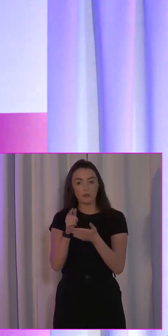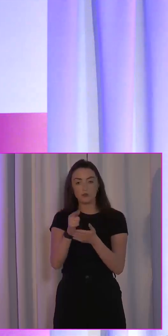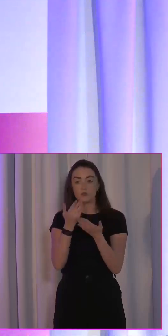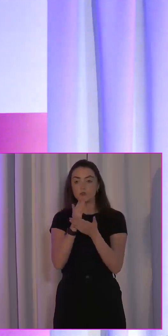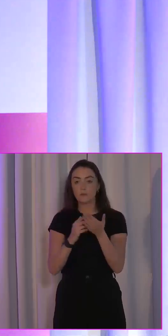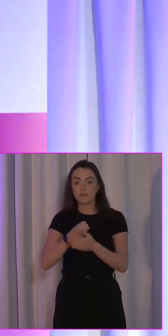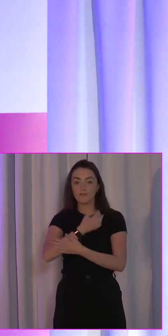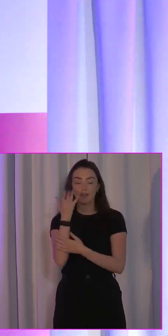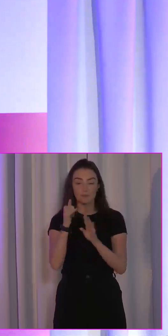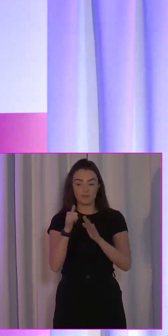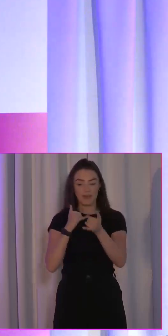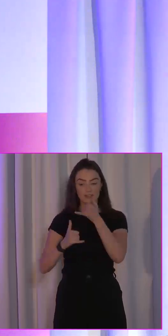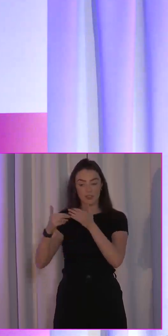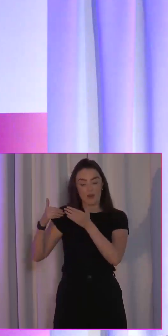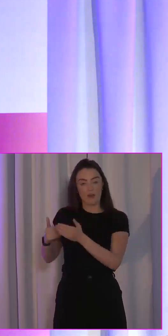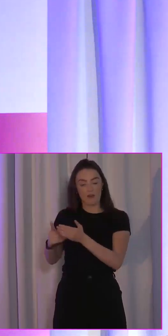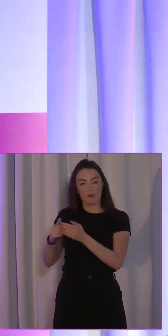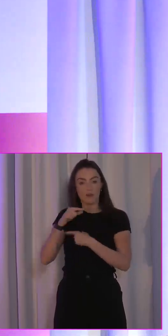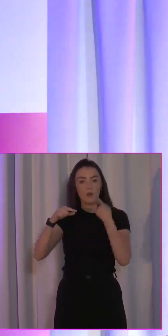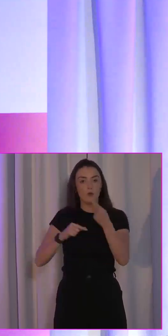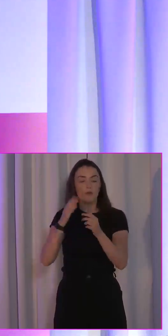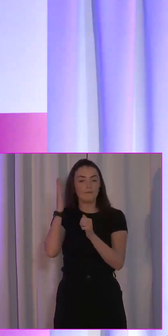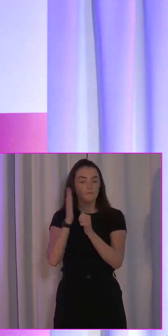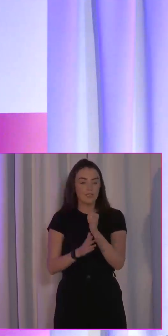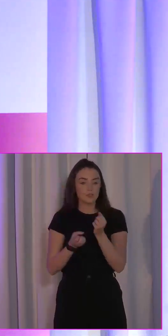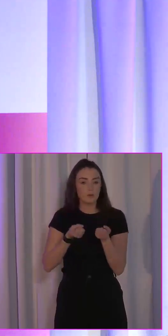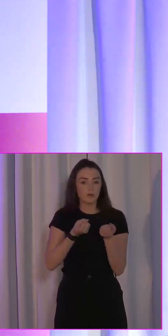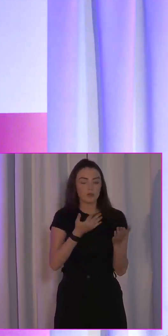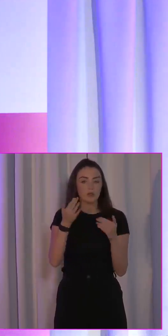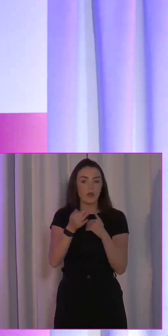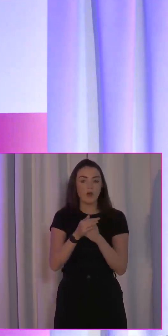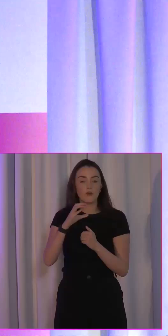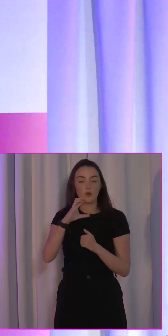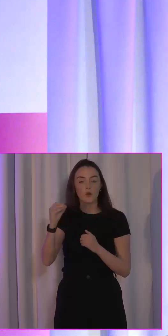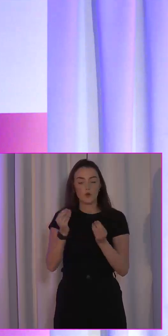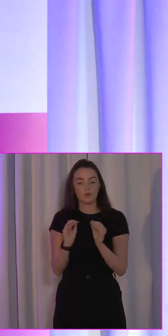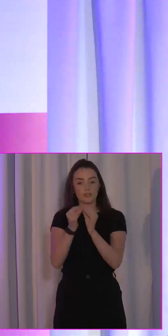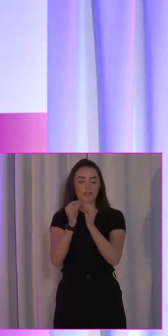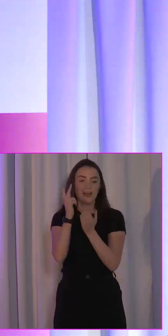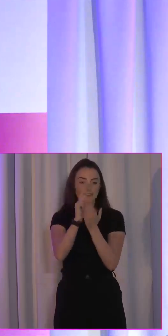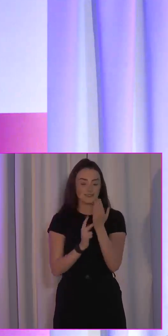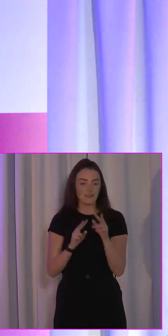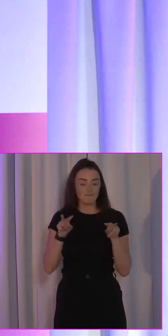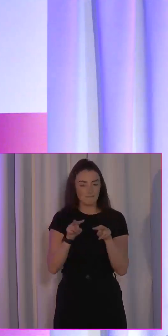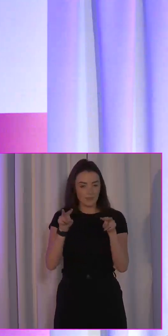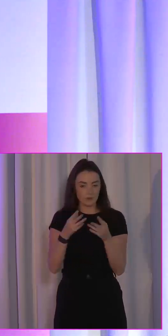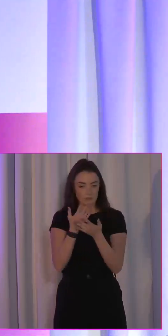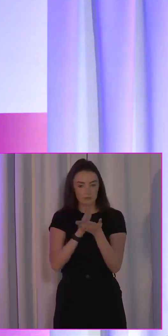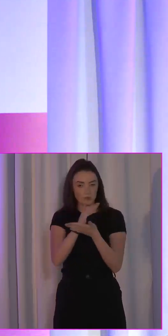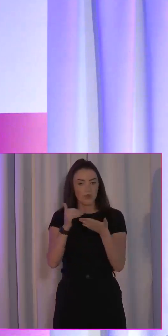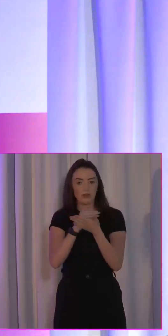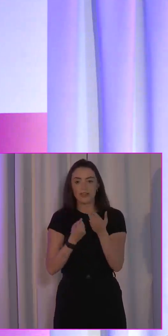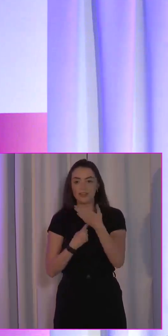on over the past year. We have just finished the production of a co-designed video which shares individual